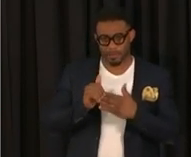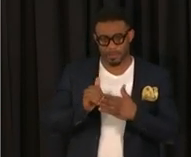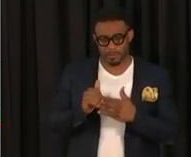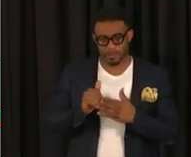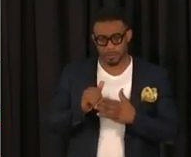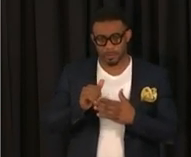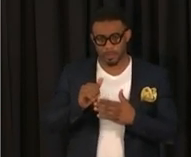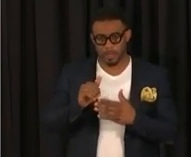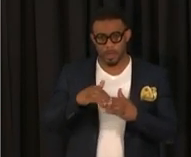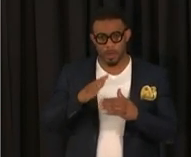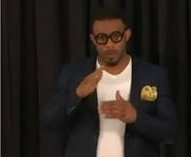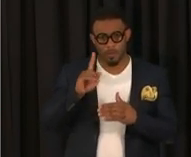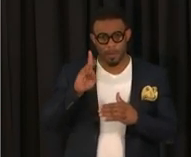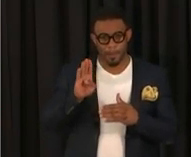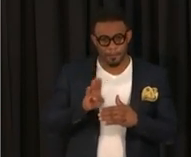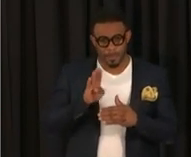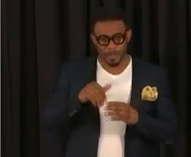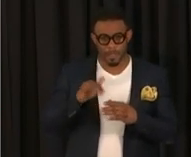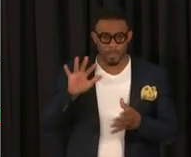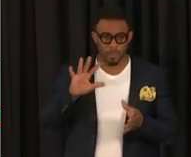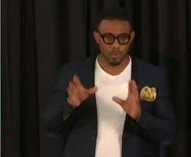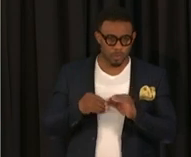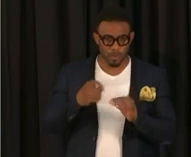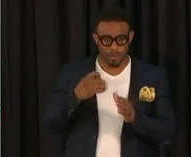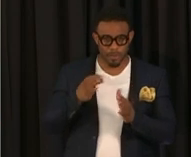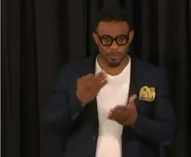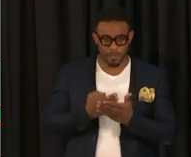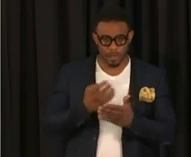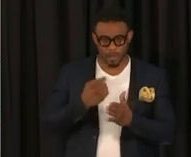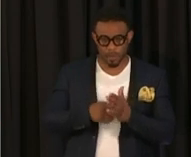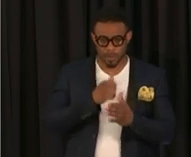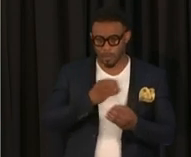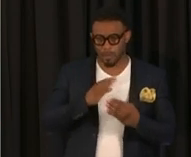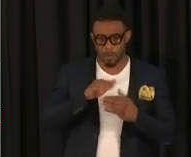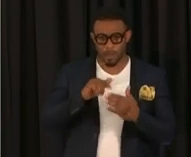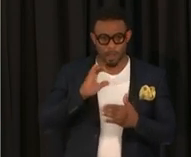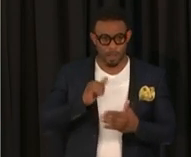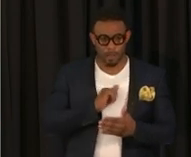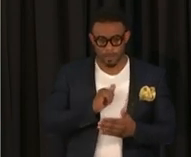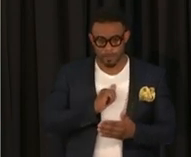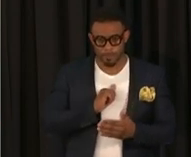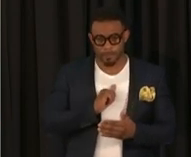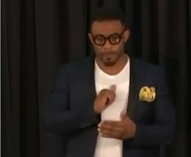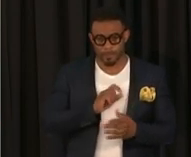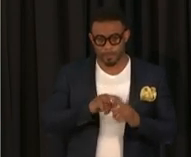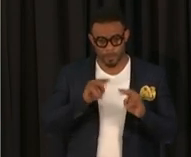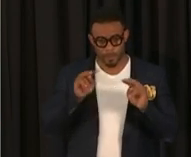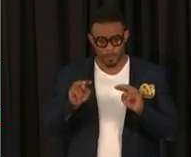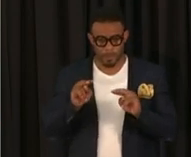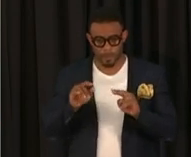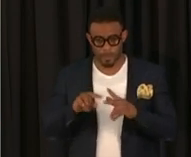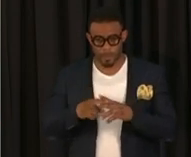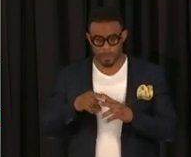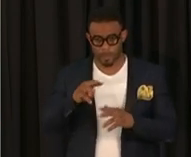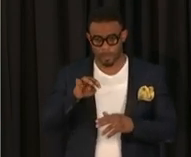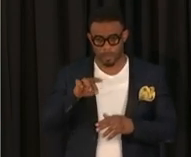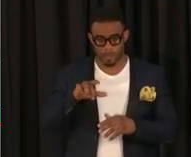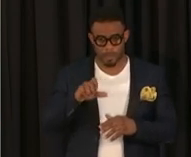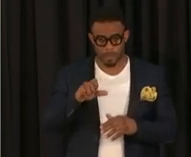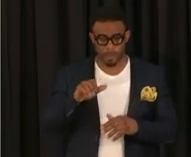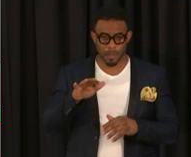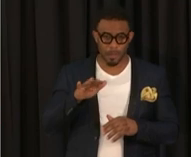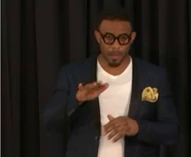leads, over $1 billion in total financing costs. Now, we're not providing all of that ourselves. As we've looked at these initial